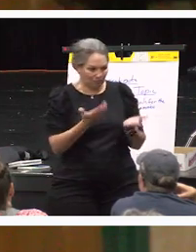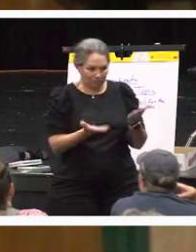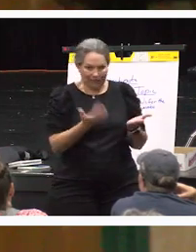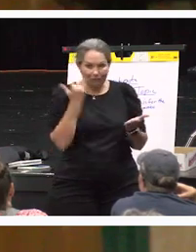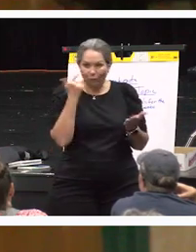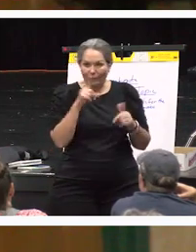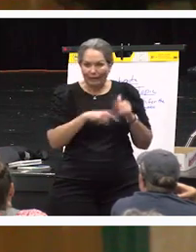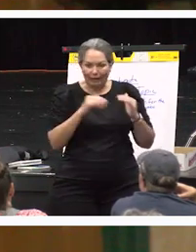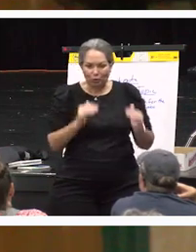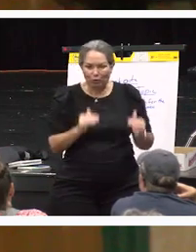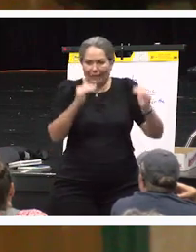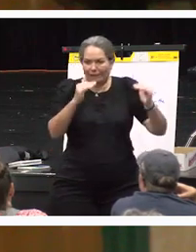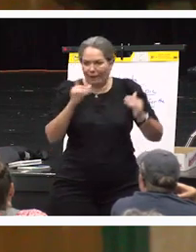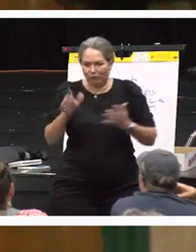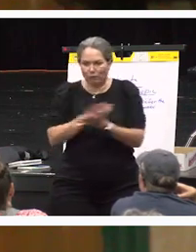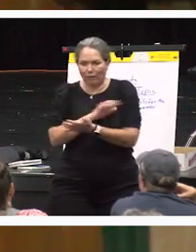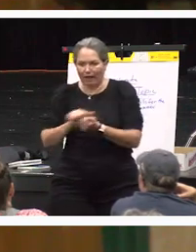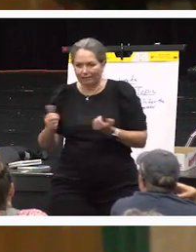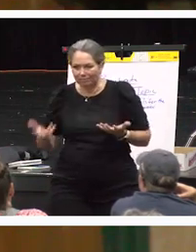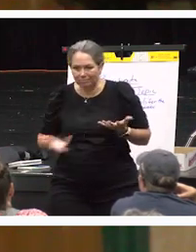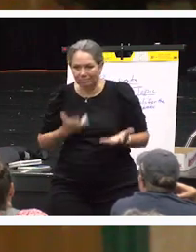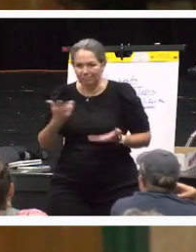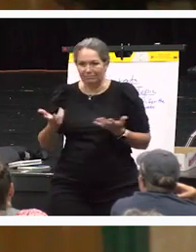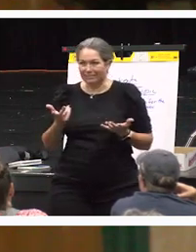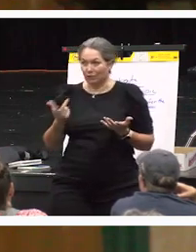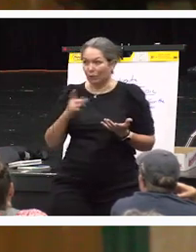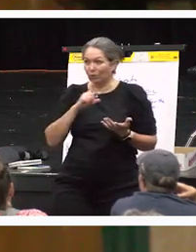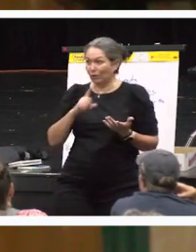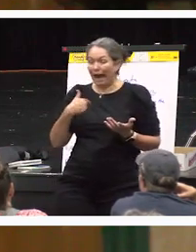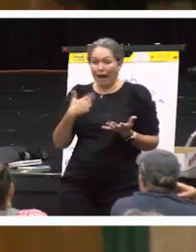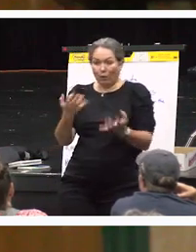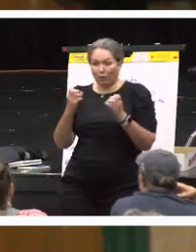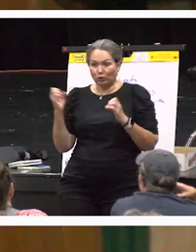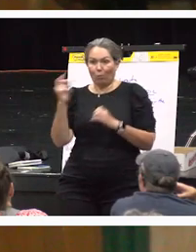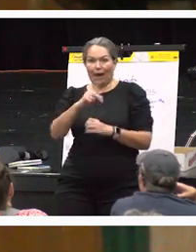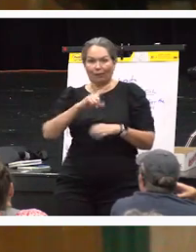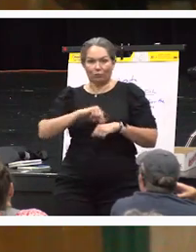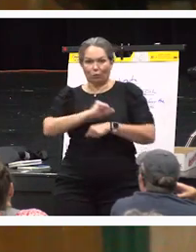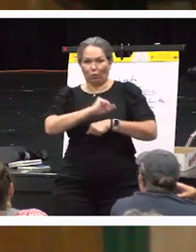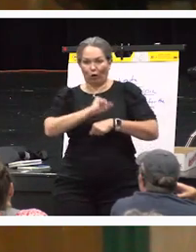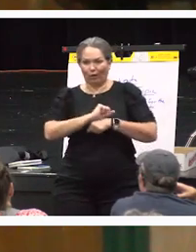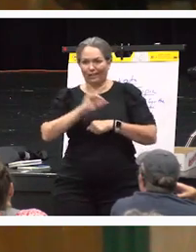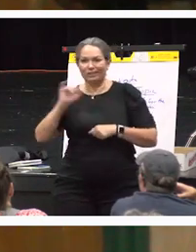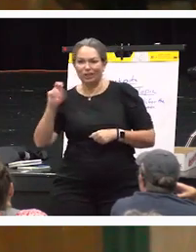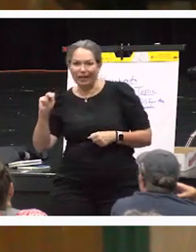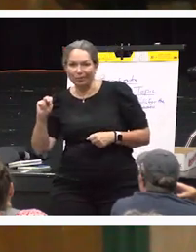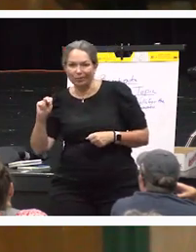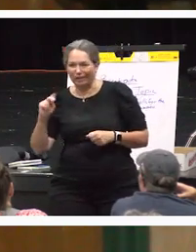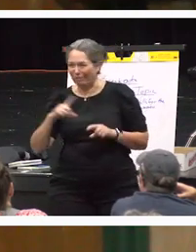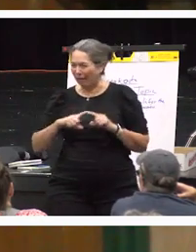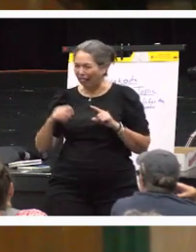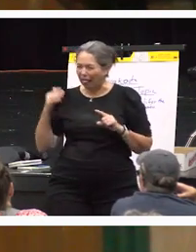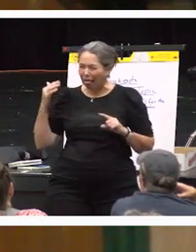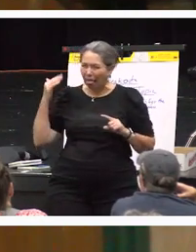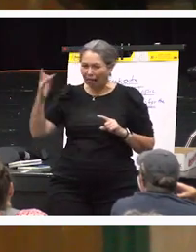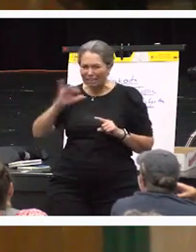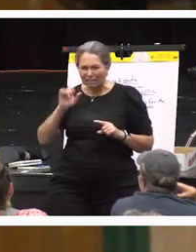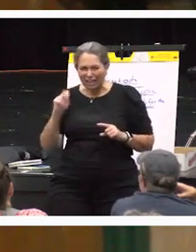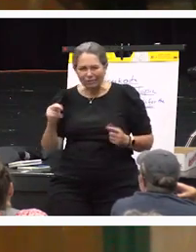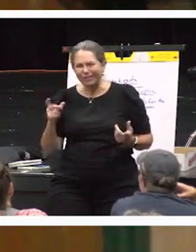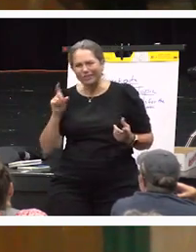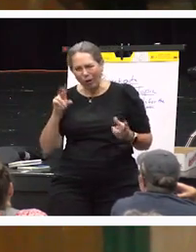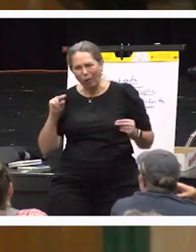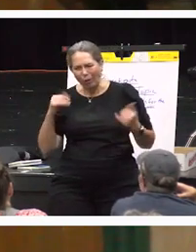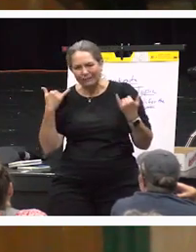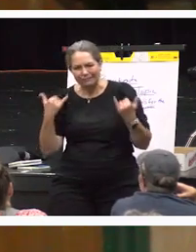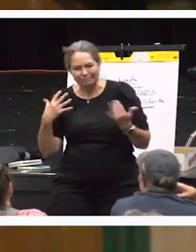to do more. So as I'm looking at that thing, I'd love to get back to work in January. January is way too long right now. We need to get